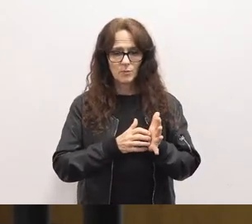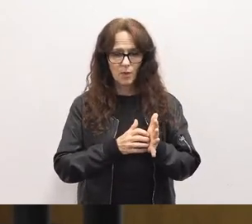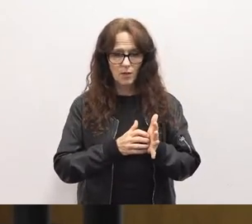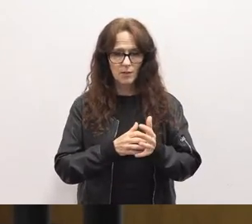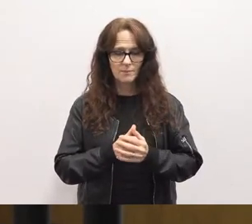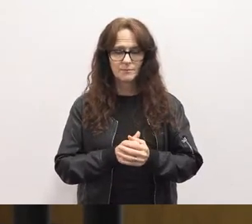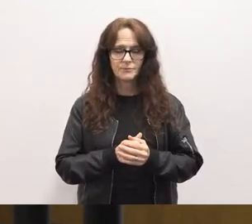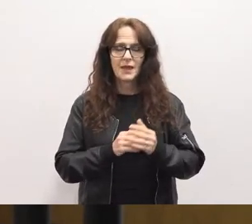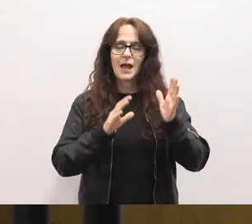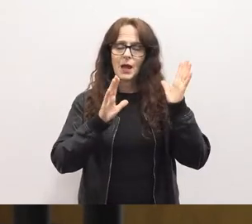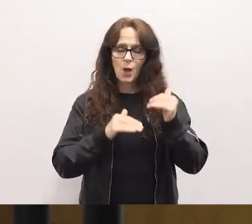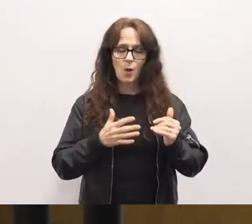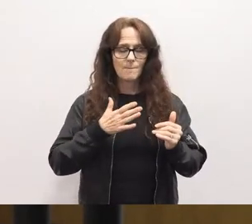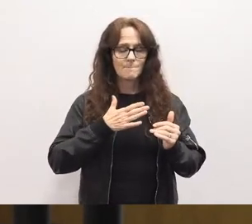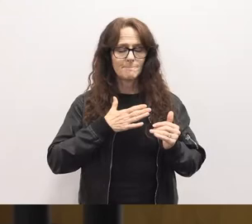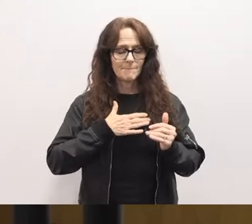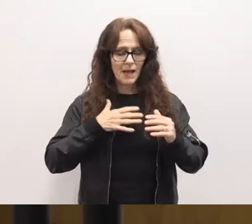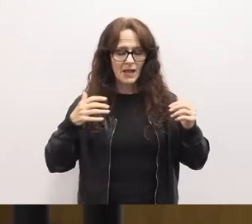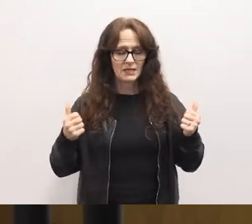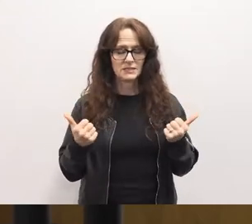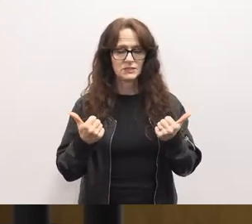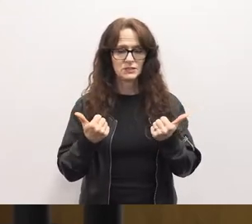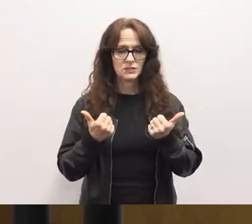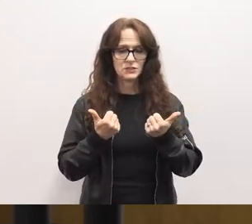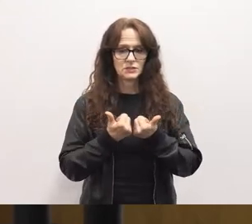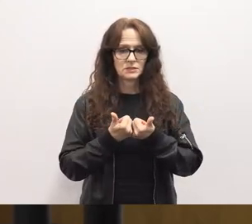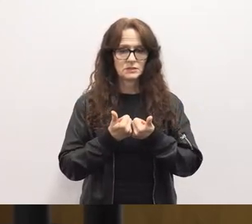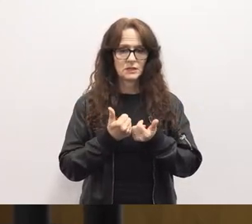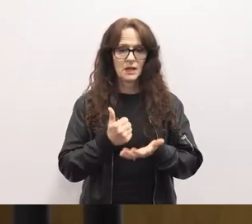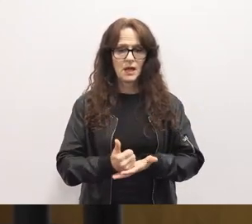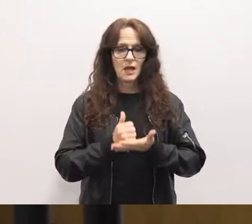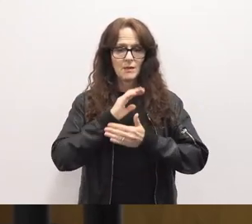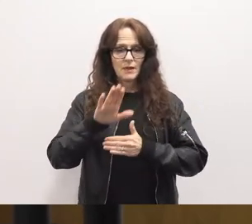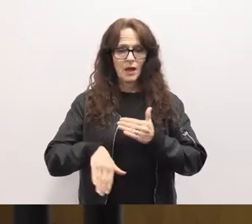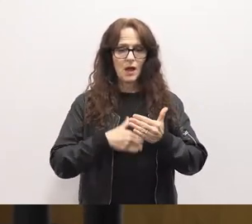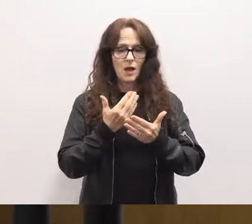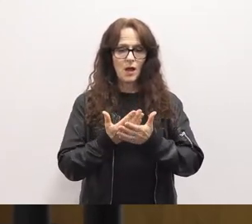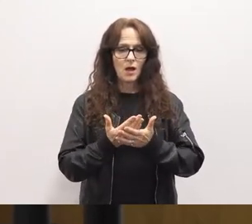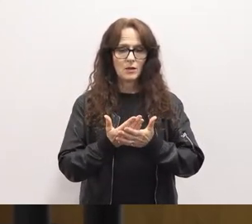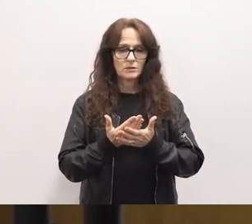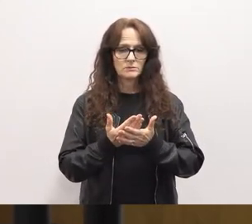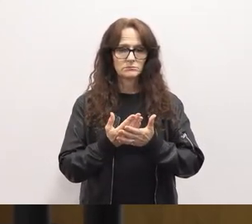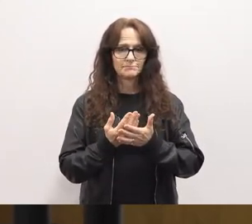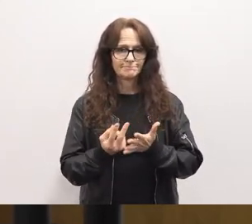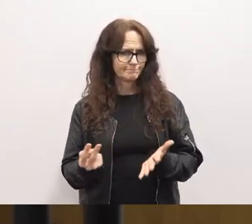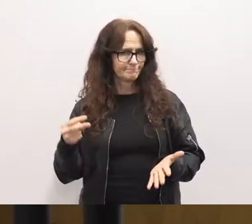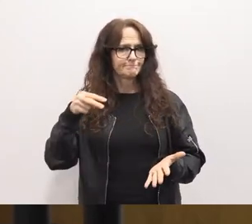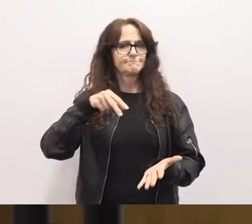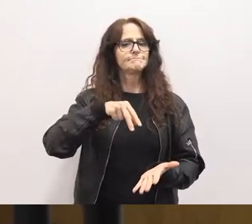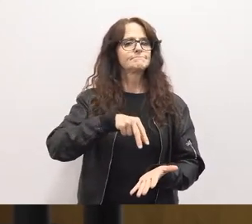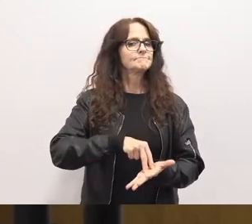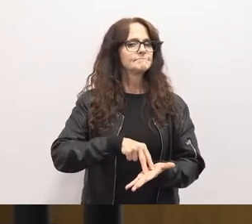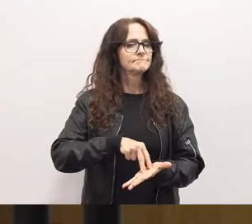And I hope that my challenge helps us all rise to the occasion.